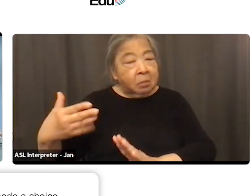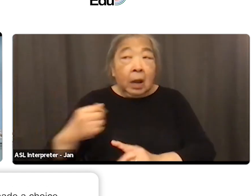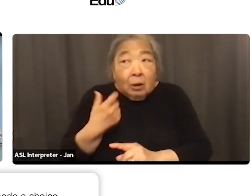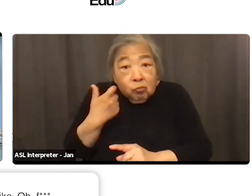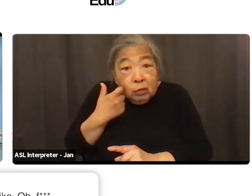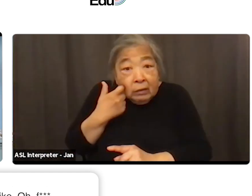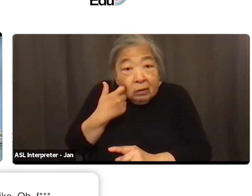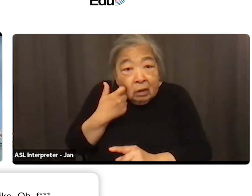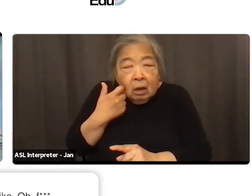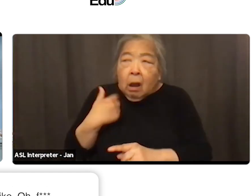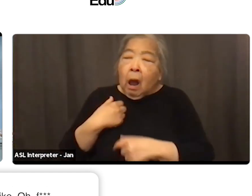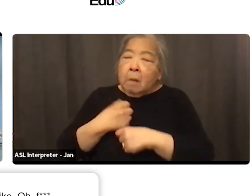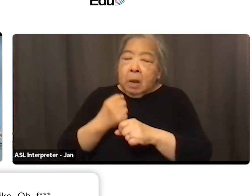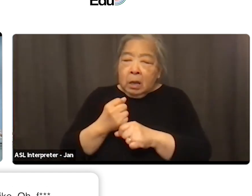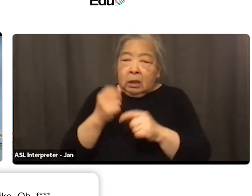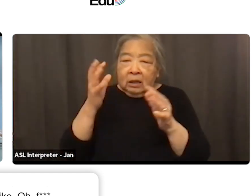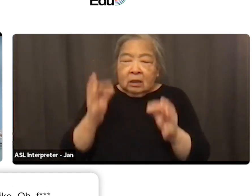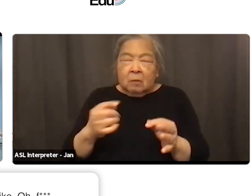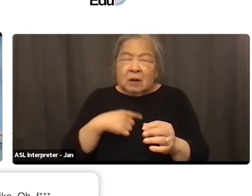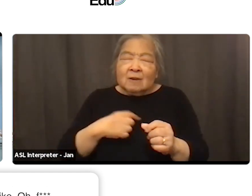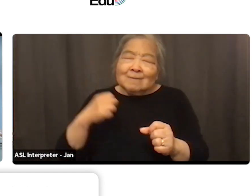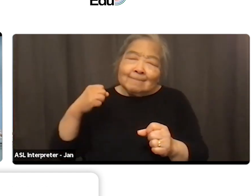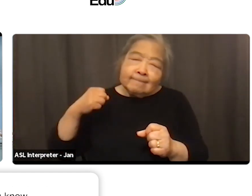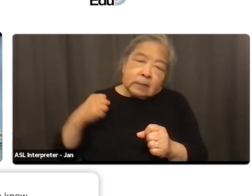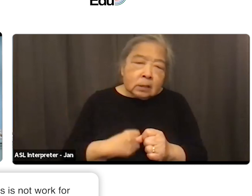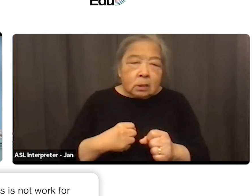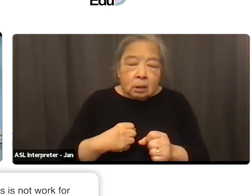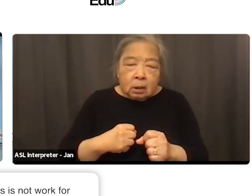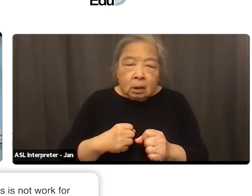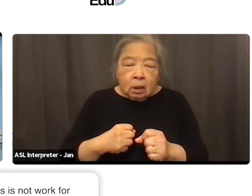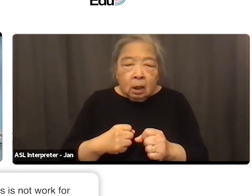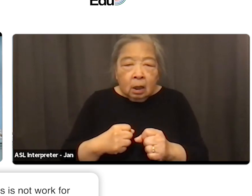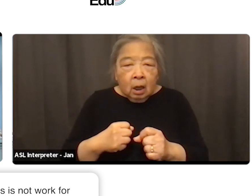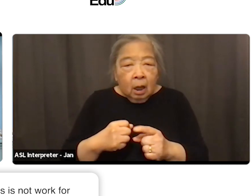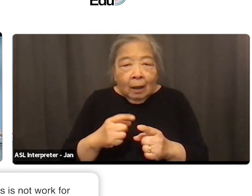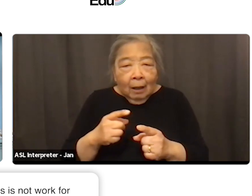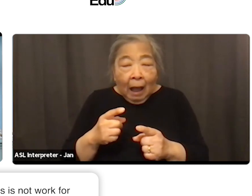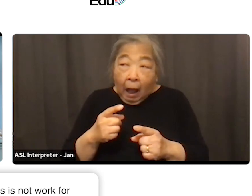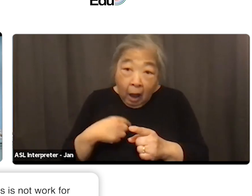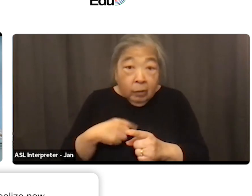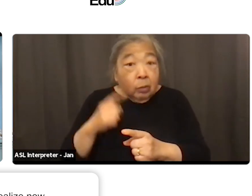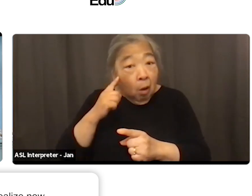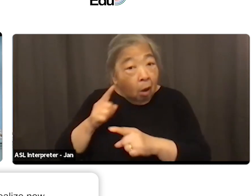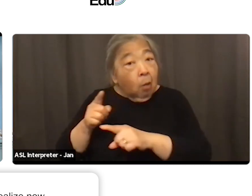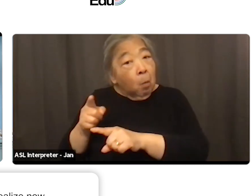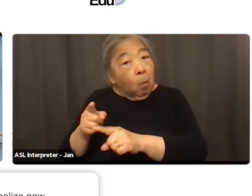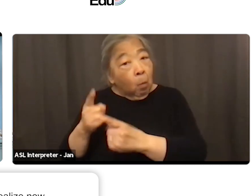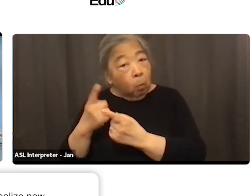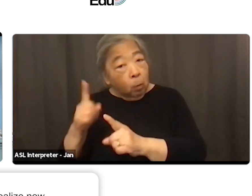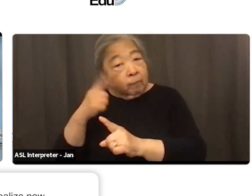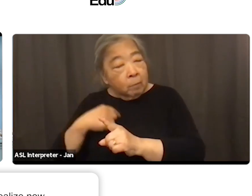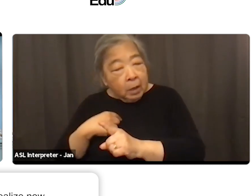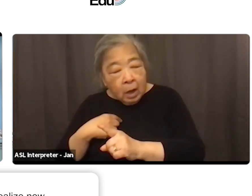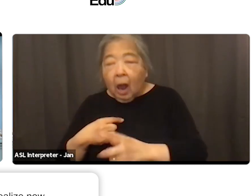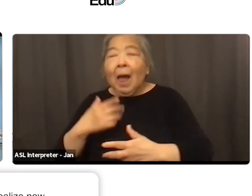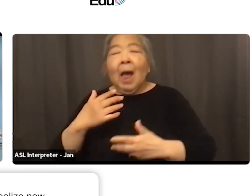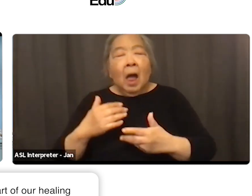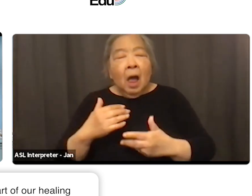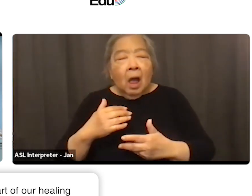made a choice and I'm like, oh, fuck. I thought this was going to work for me. And I realized,